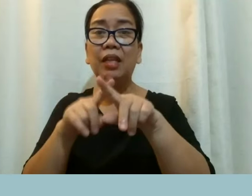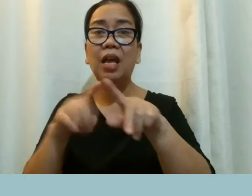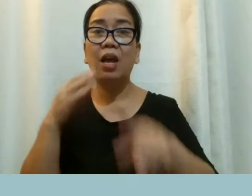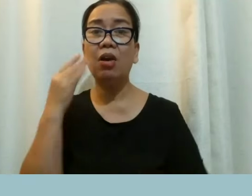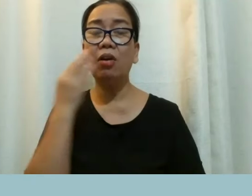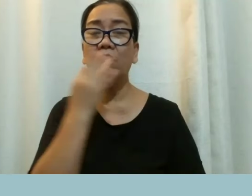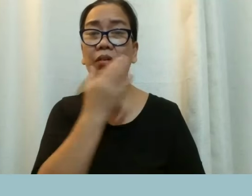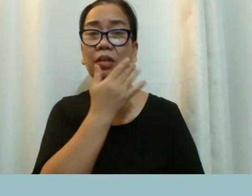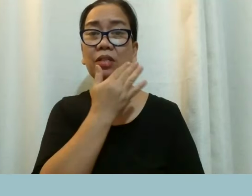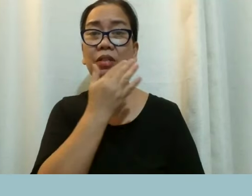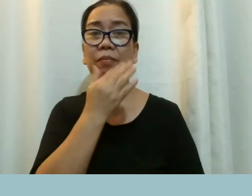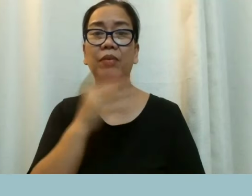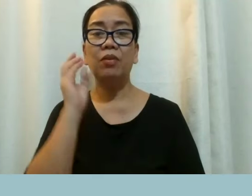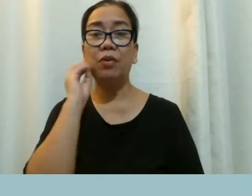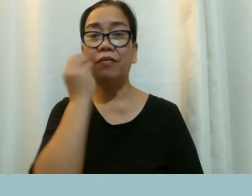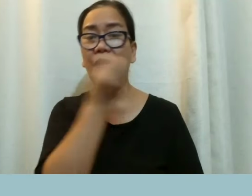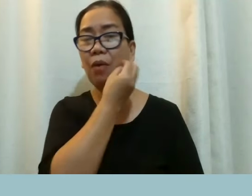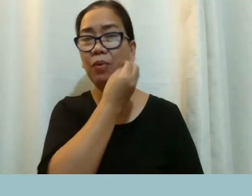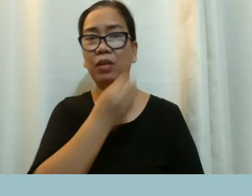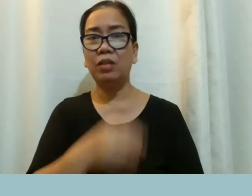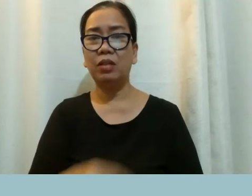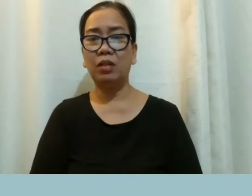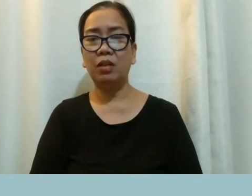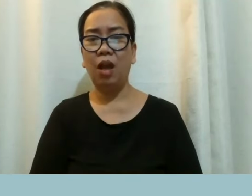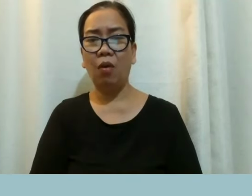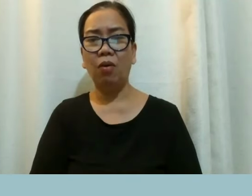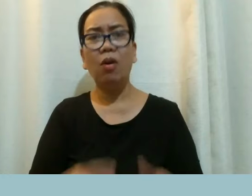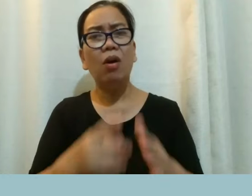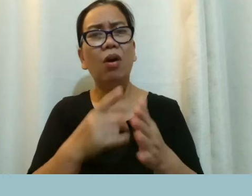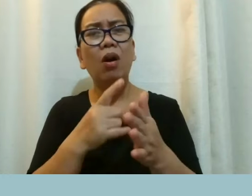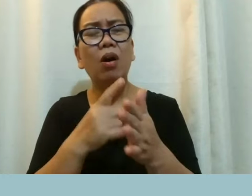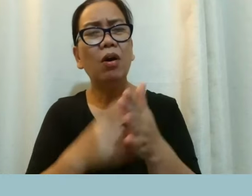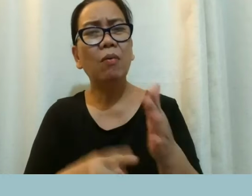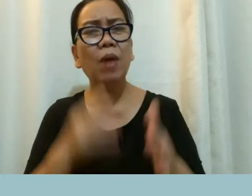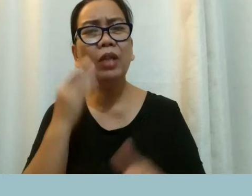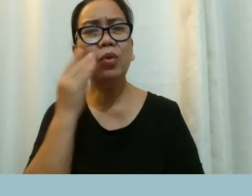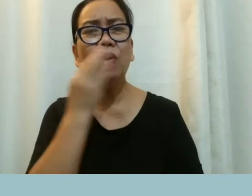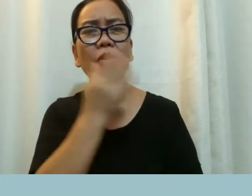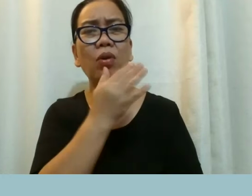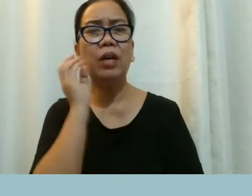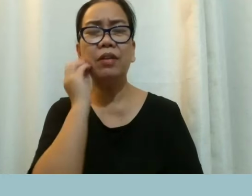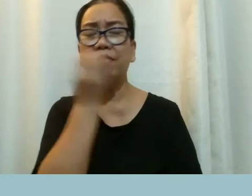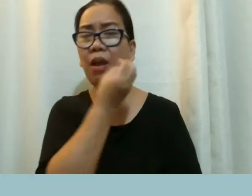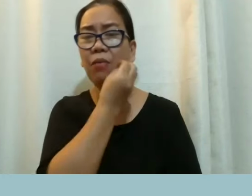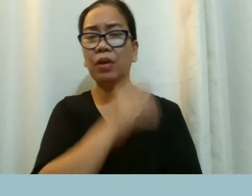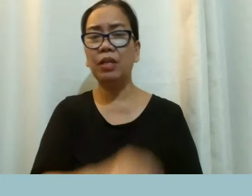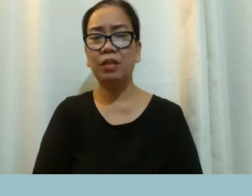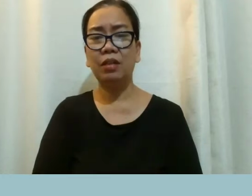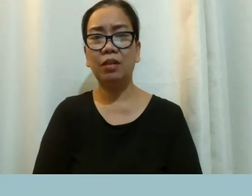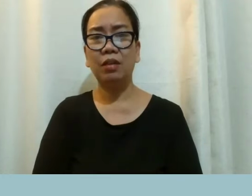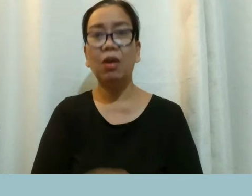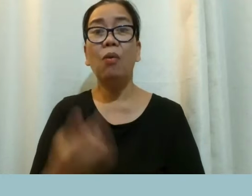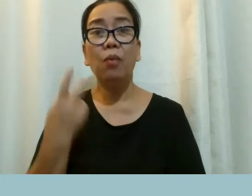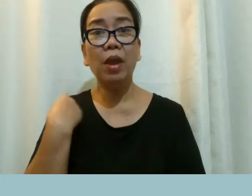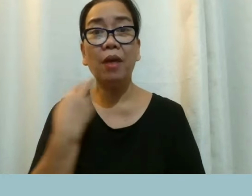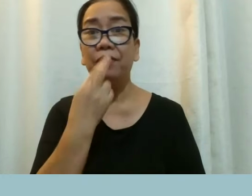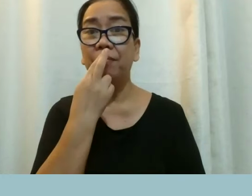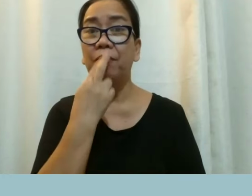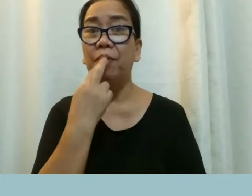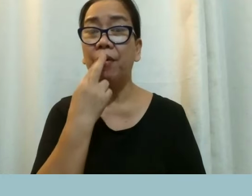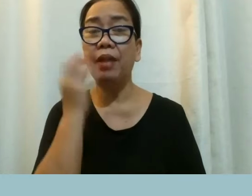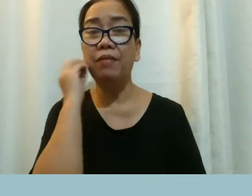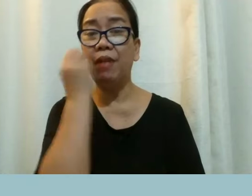different colors of flowers. Now, what color are the flowers? We